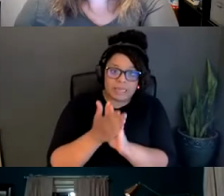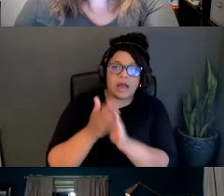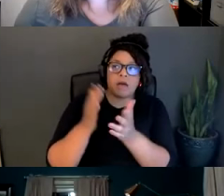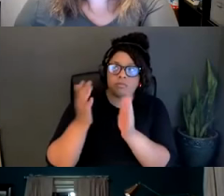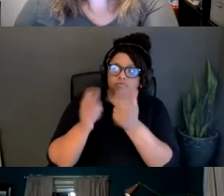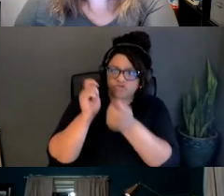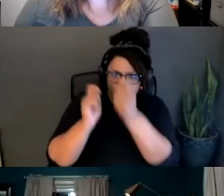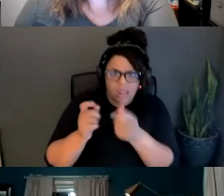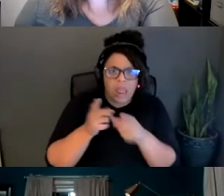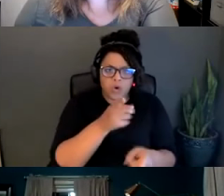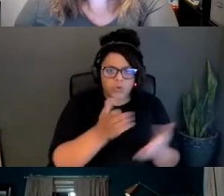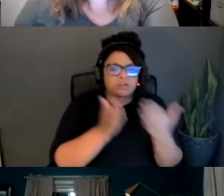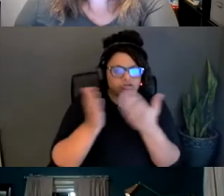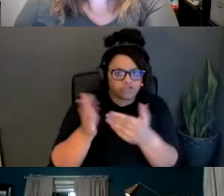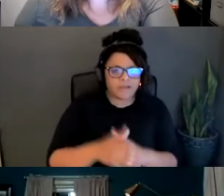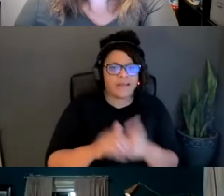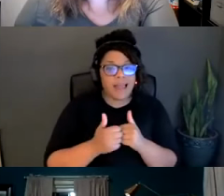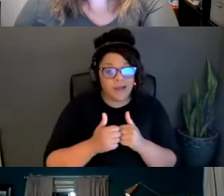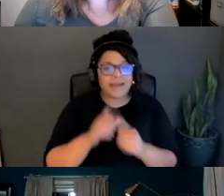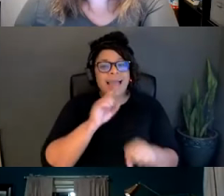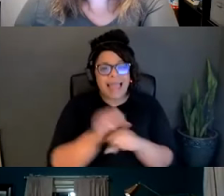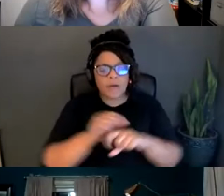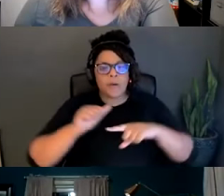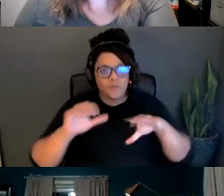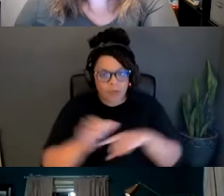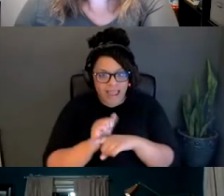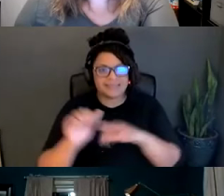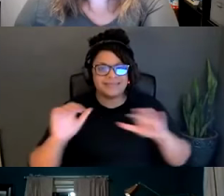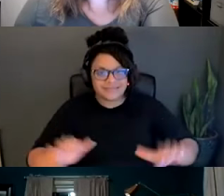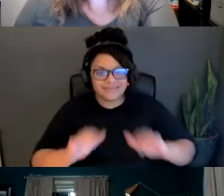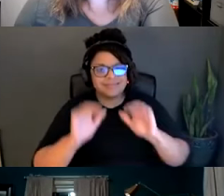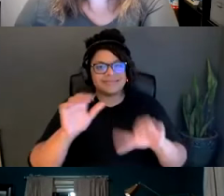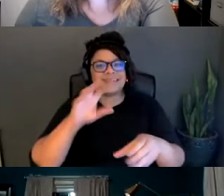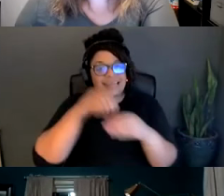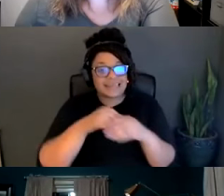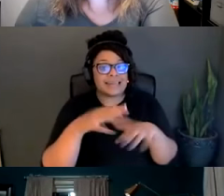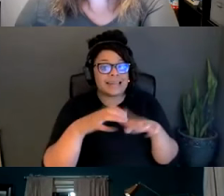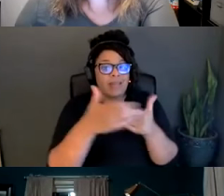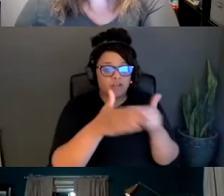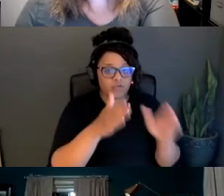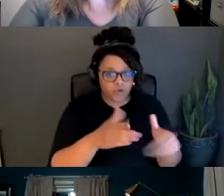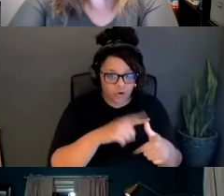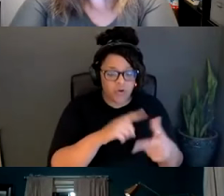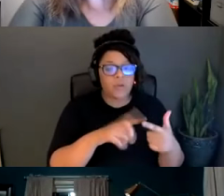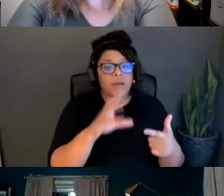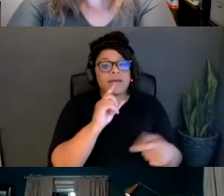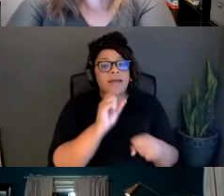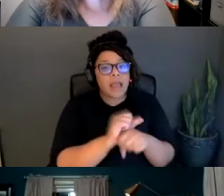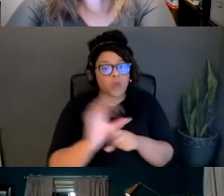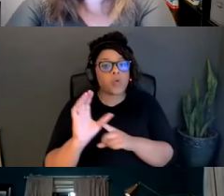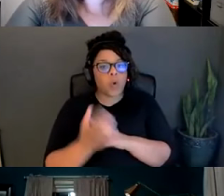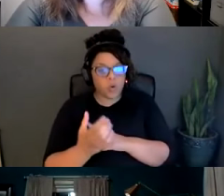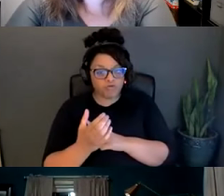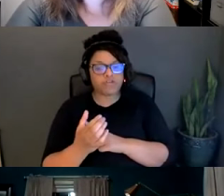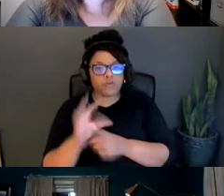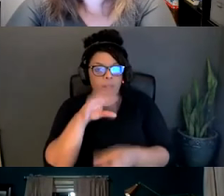have suggested, the actual practice in the classroom and the actual culture